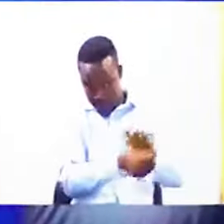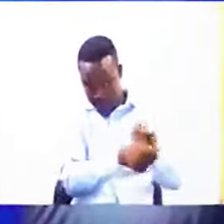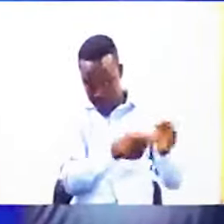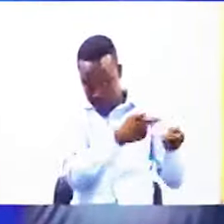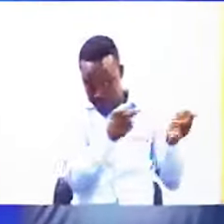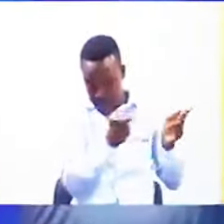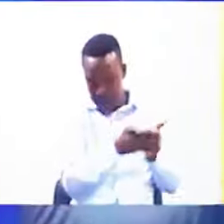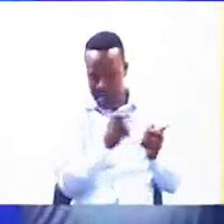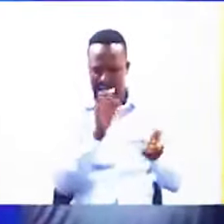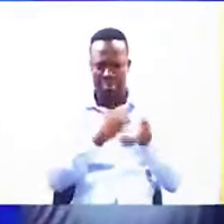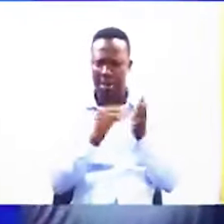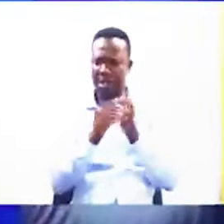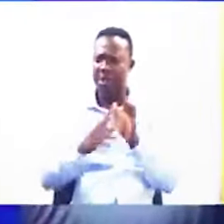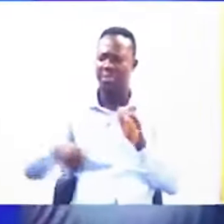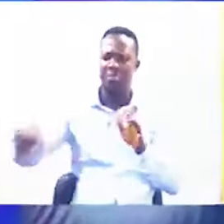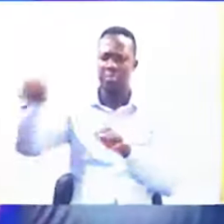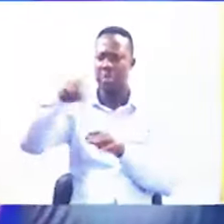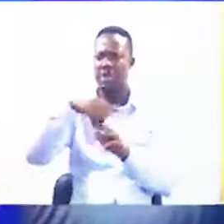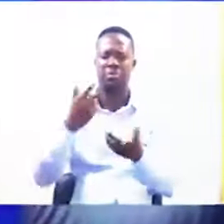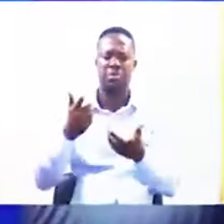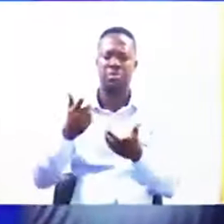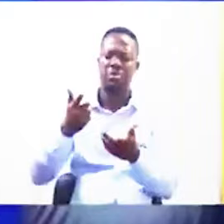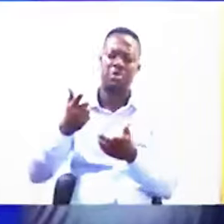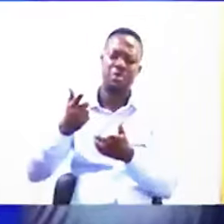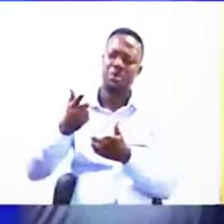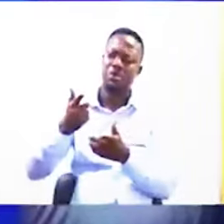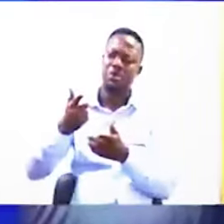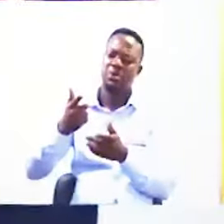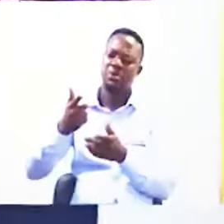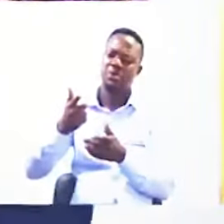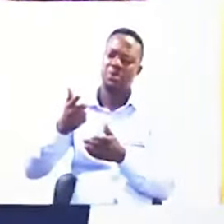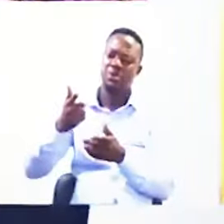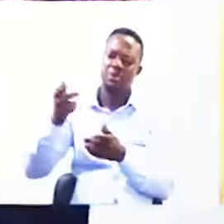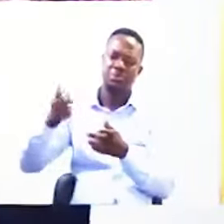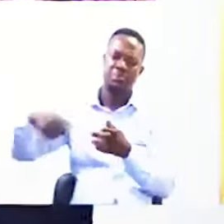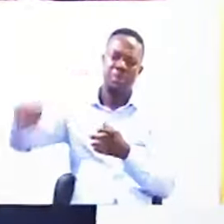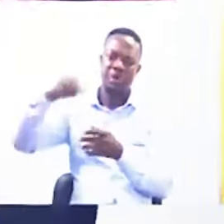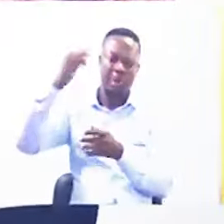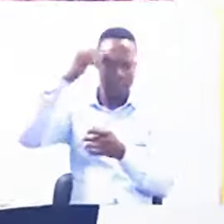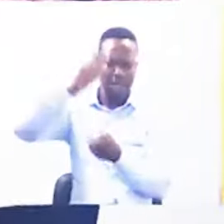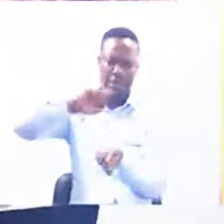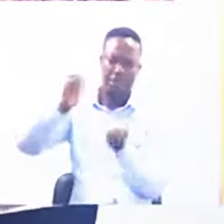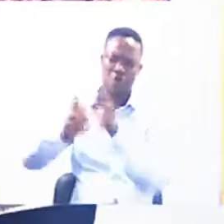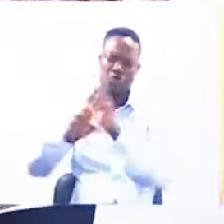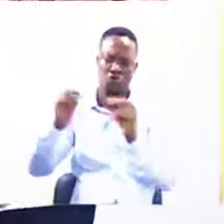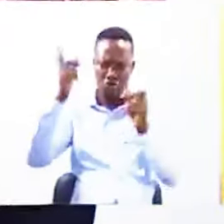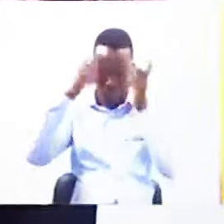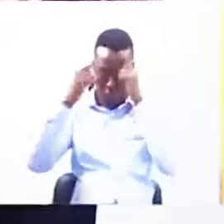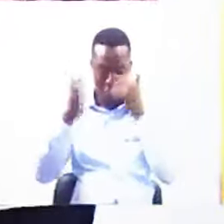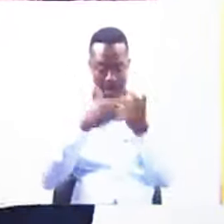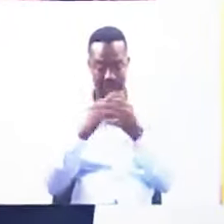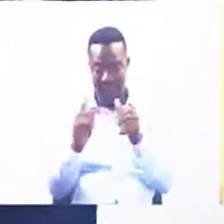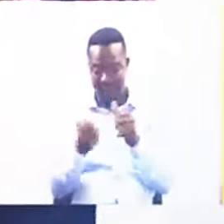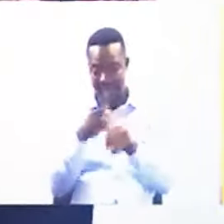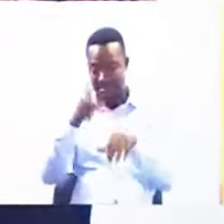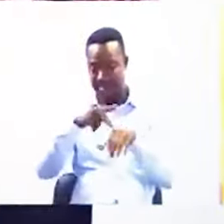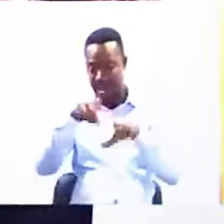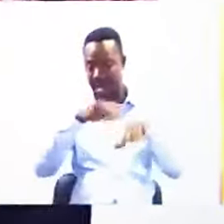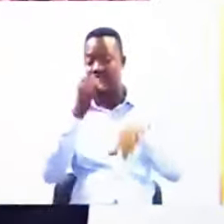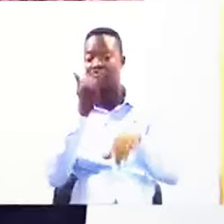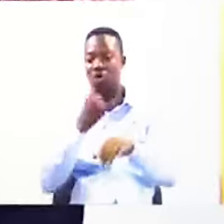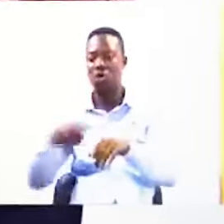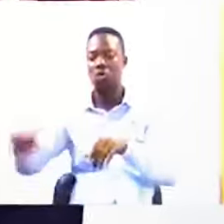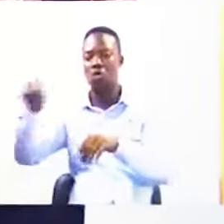hear what he was going to tell Peter behind the closets. So tretre no ewo kokuamu nipa wo hu de Petro ye ye no ati de ye